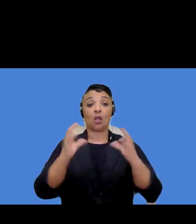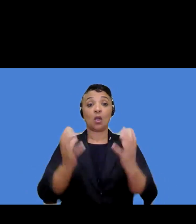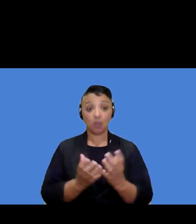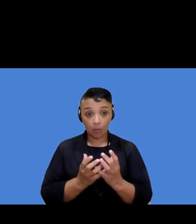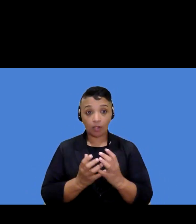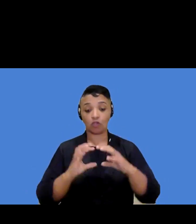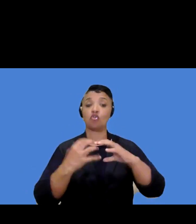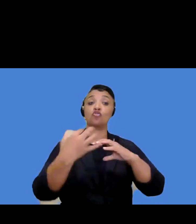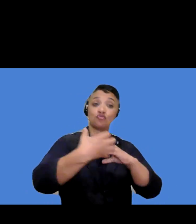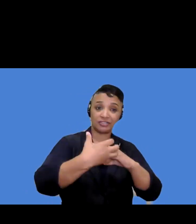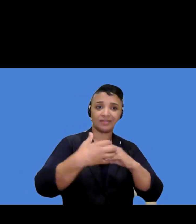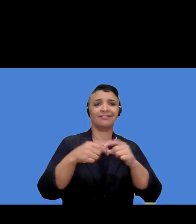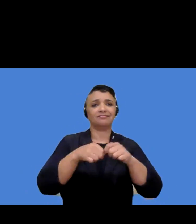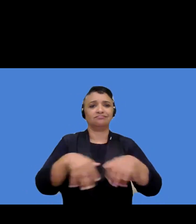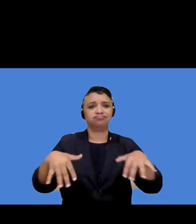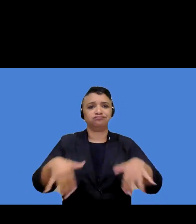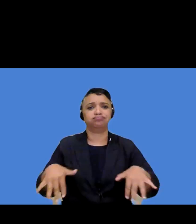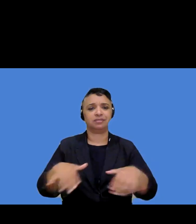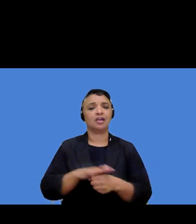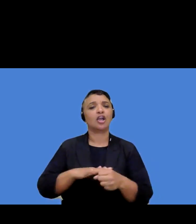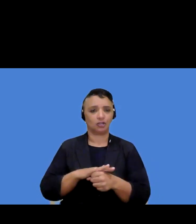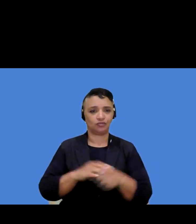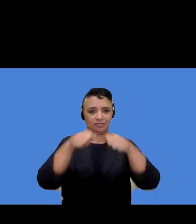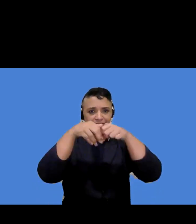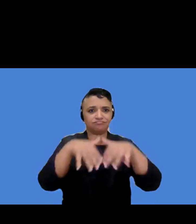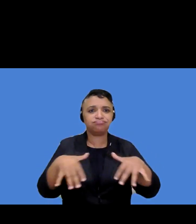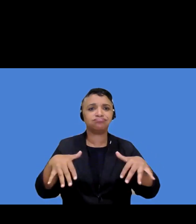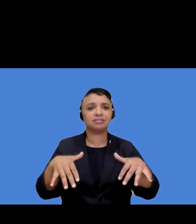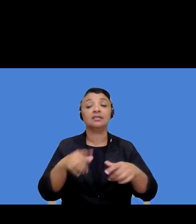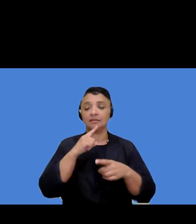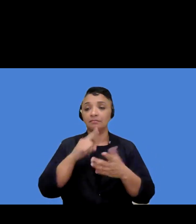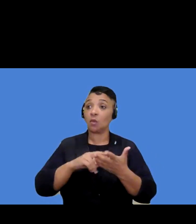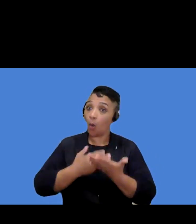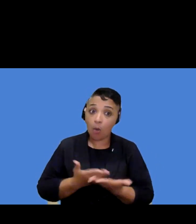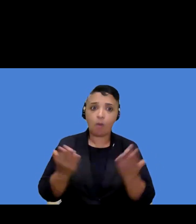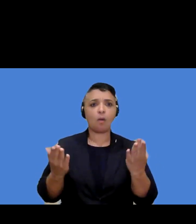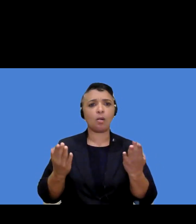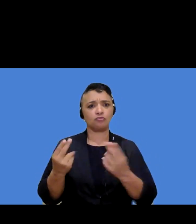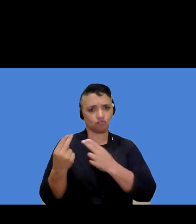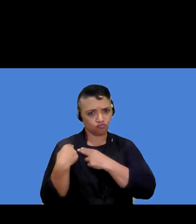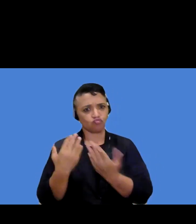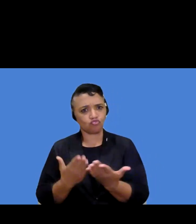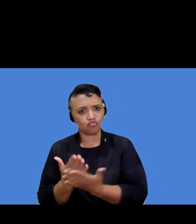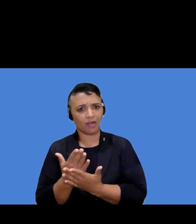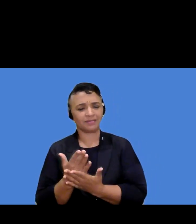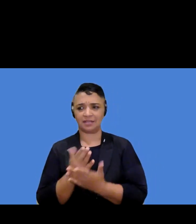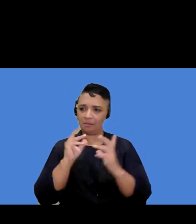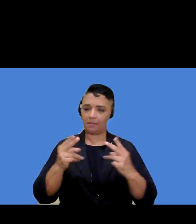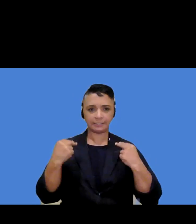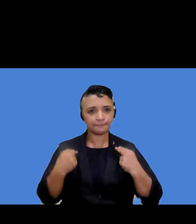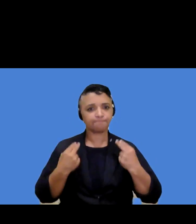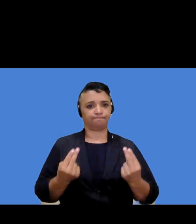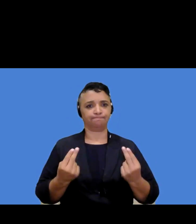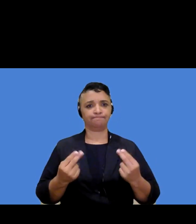level. It has made all the right holders, all the duty bearers to exercise their rights, take